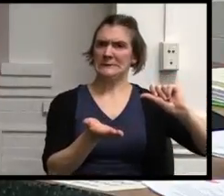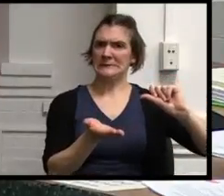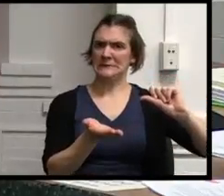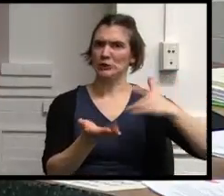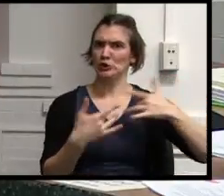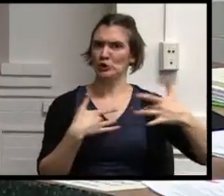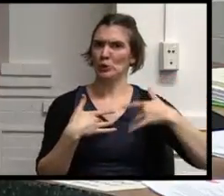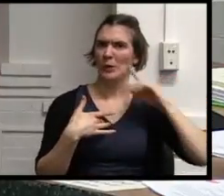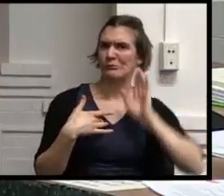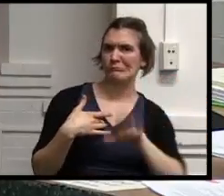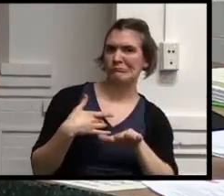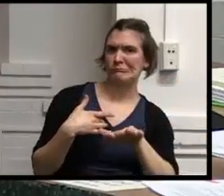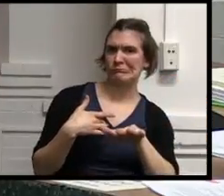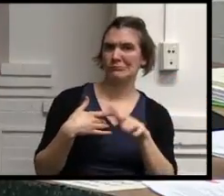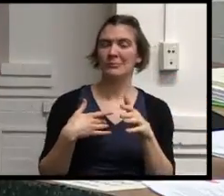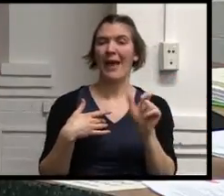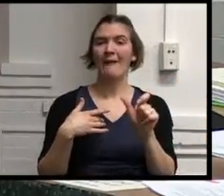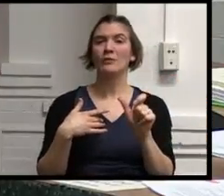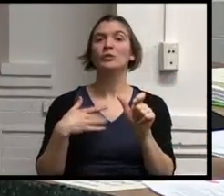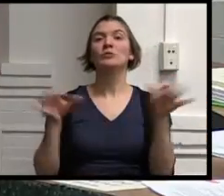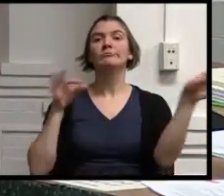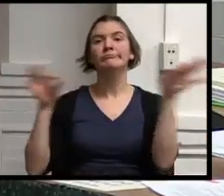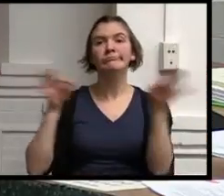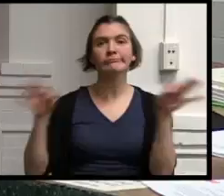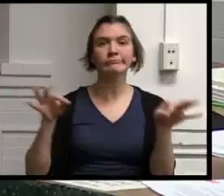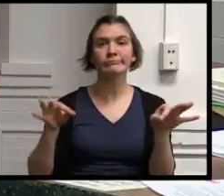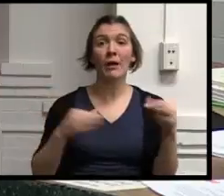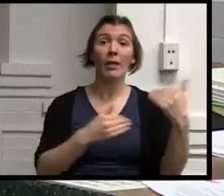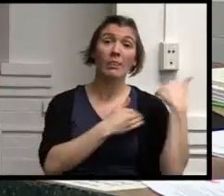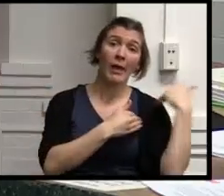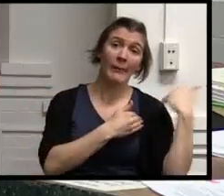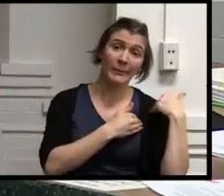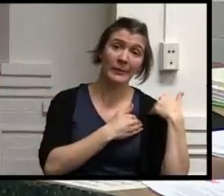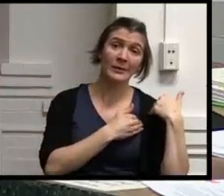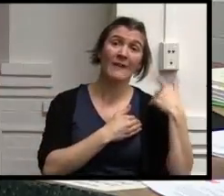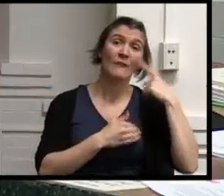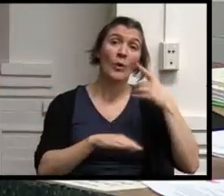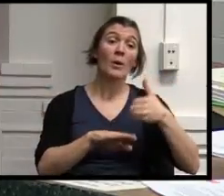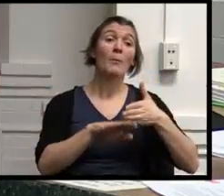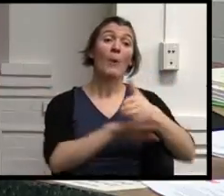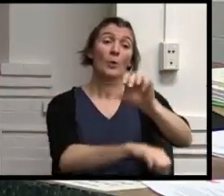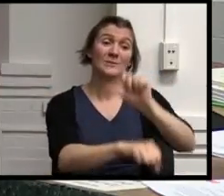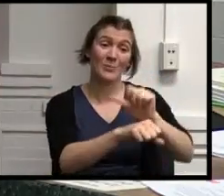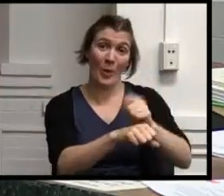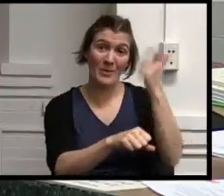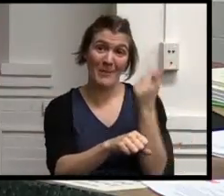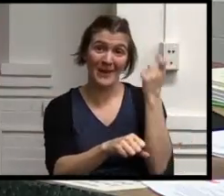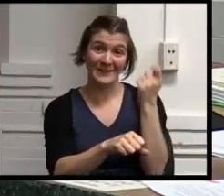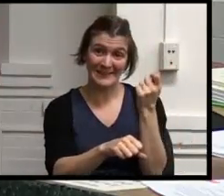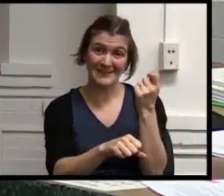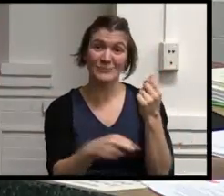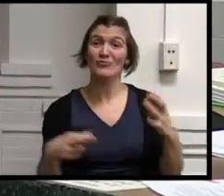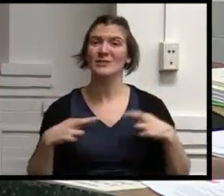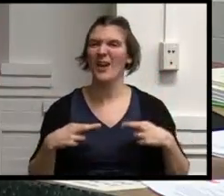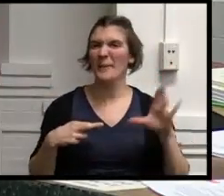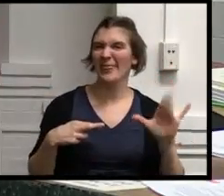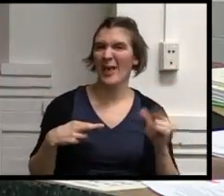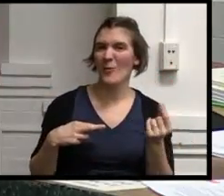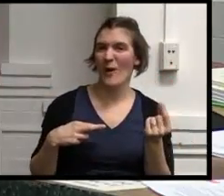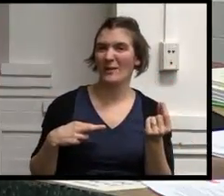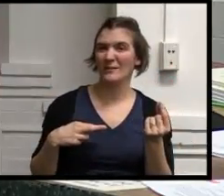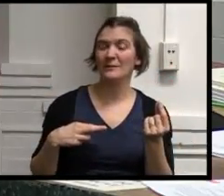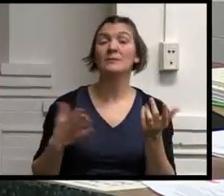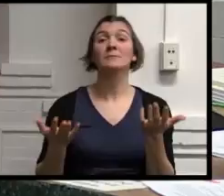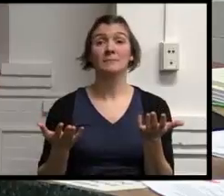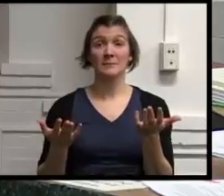least cite out the potential liability for other post-employment benefits. And in those first